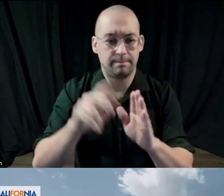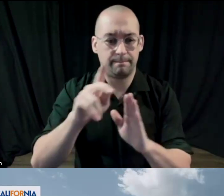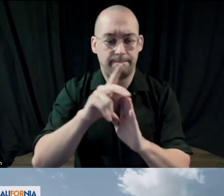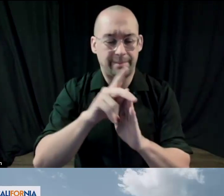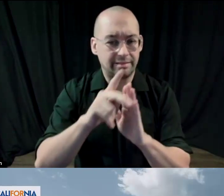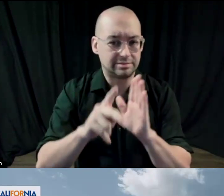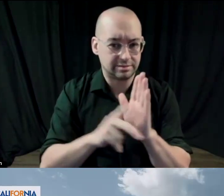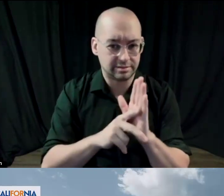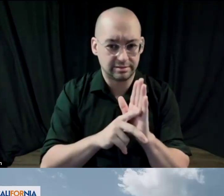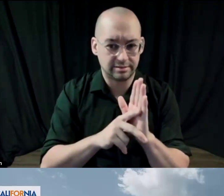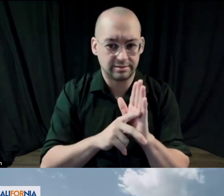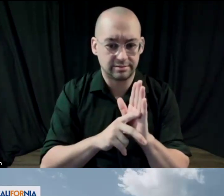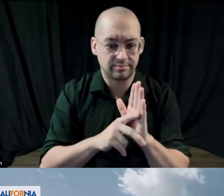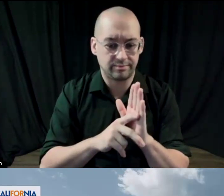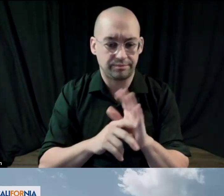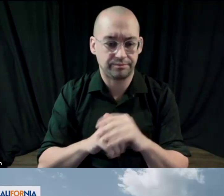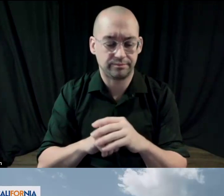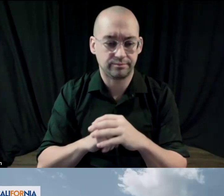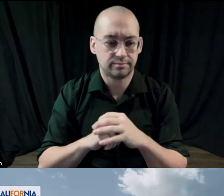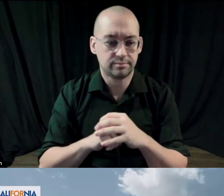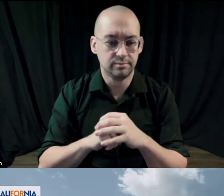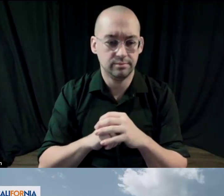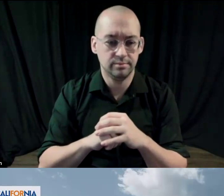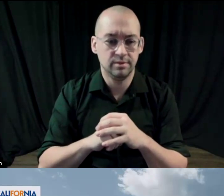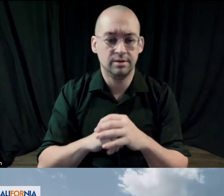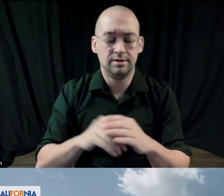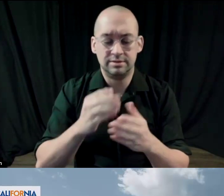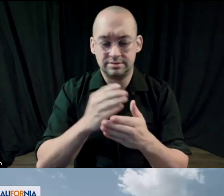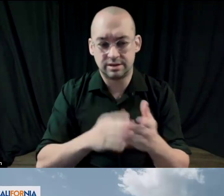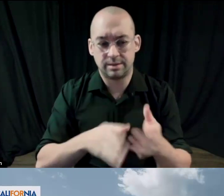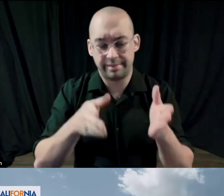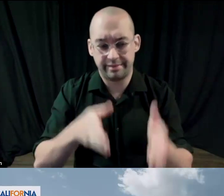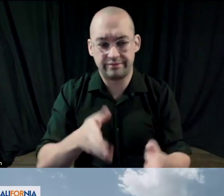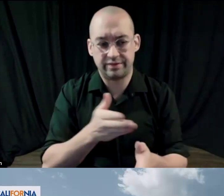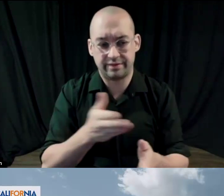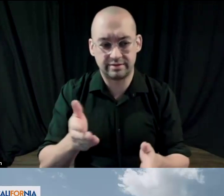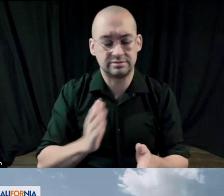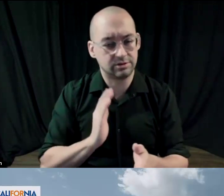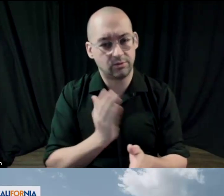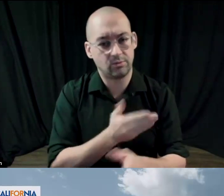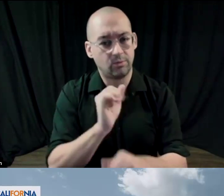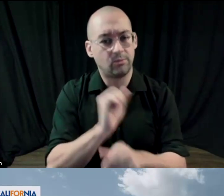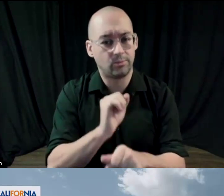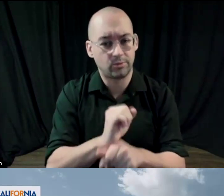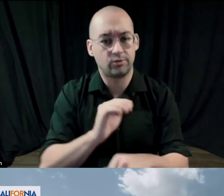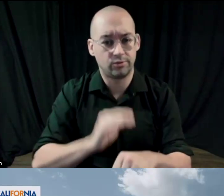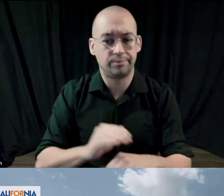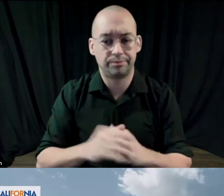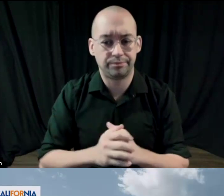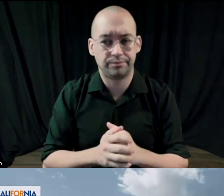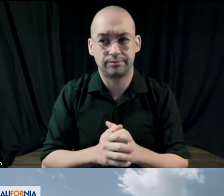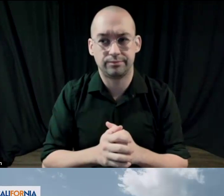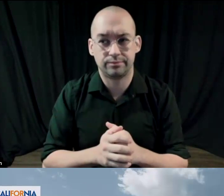there's some remaining items that we're working on. You'll see the draft